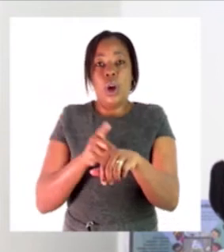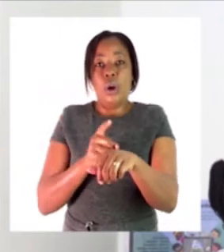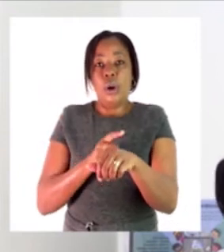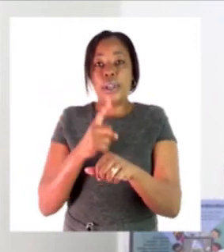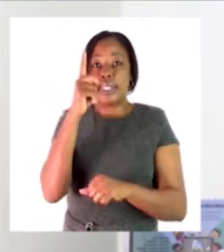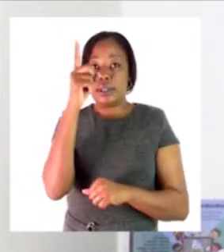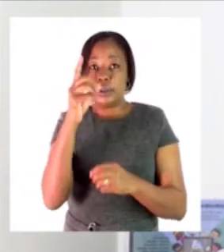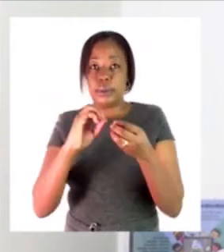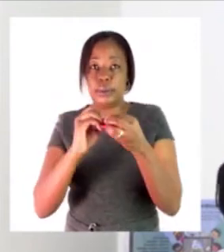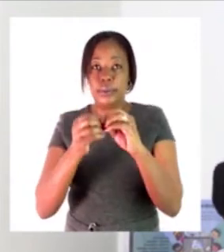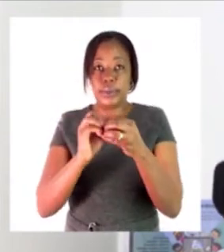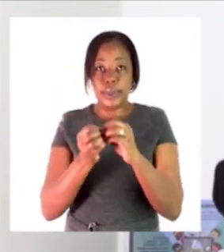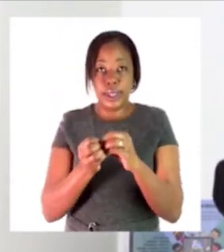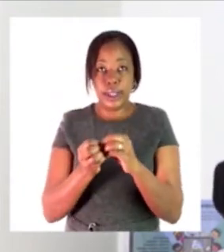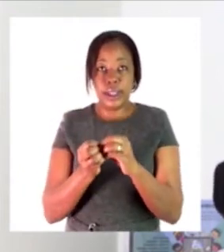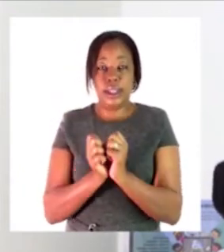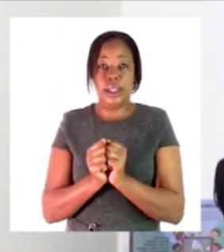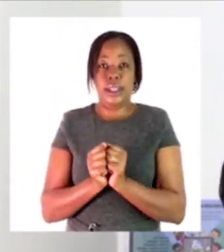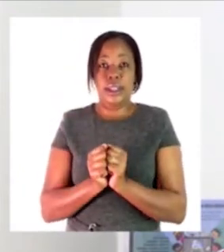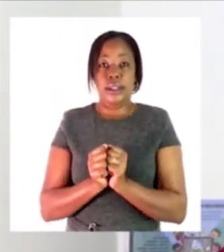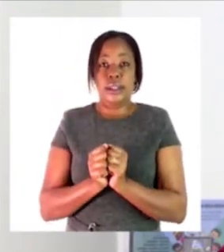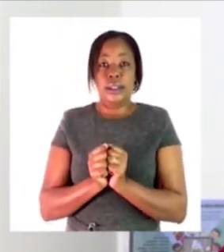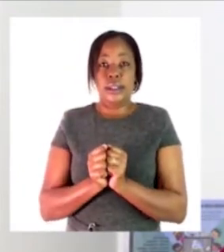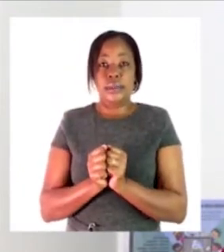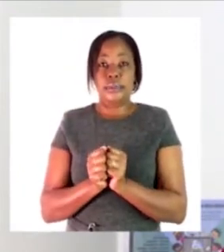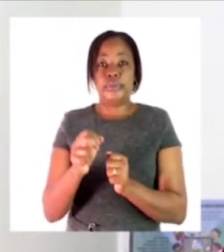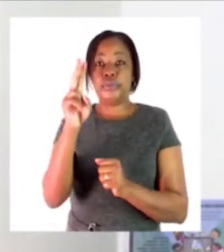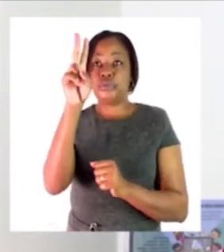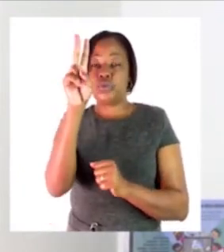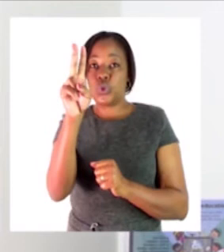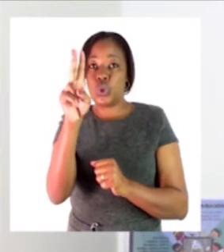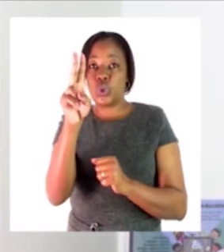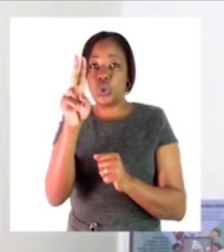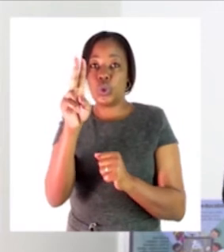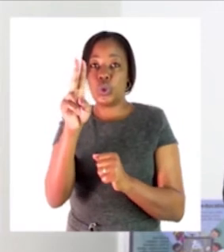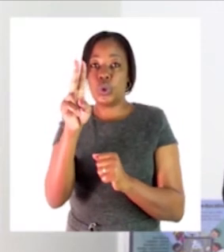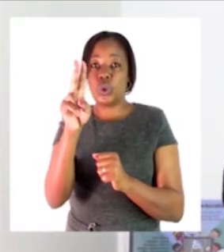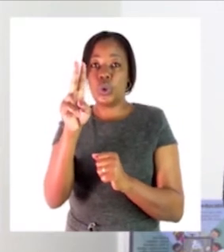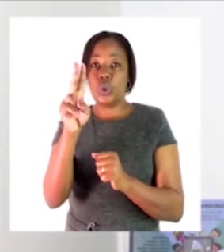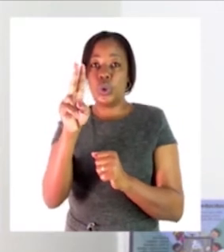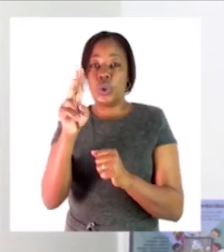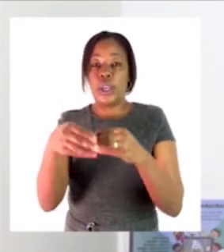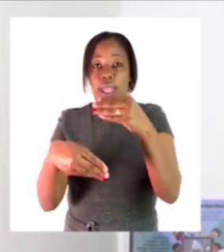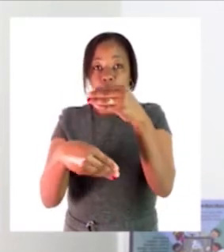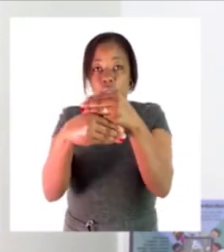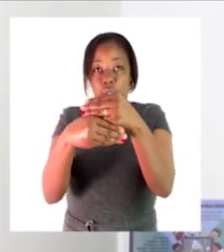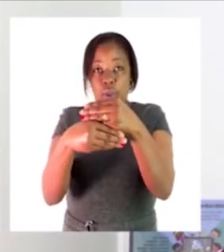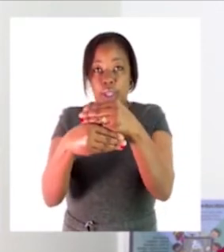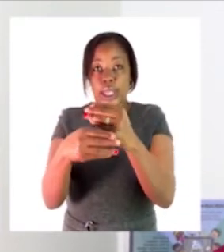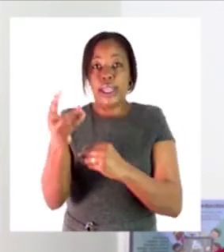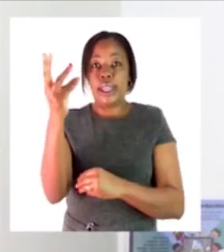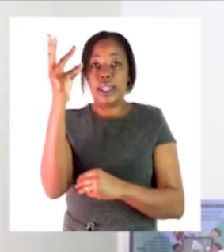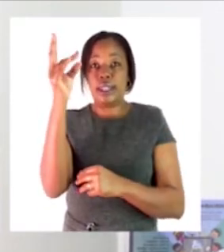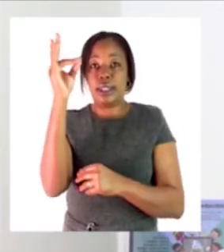Therefore, now you can add your 2 and your 7. You have 2 fingers, you can count your 2 stones, and you have got 7 with